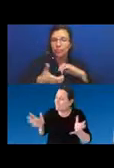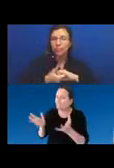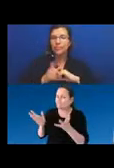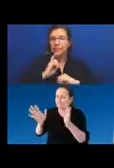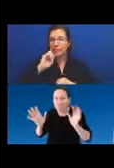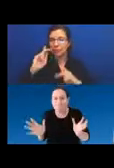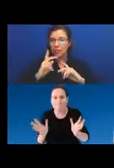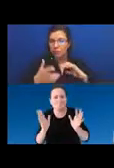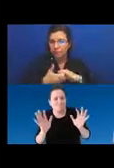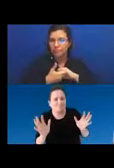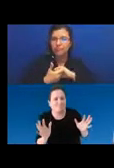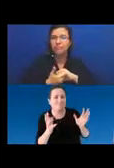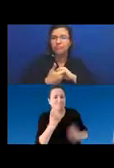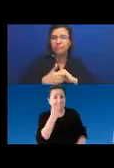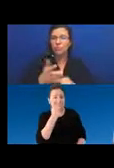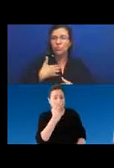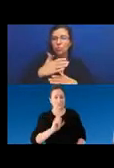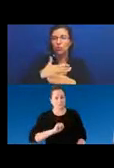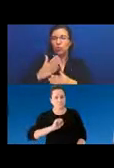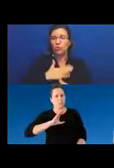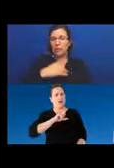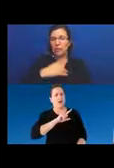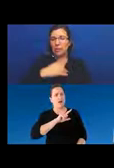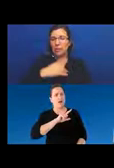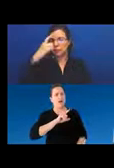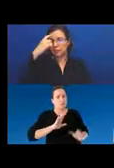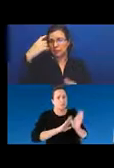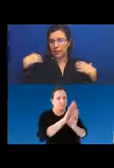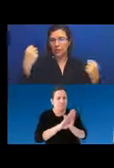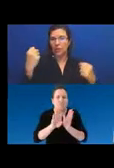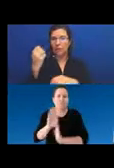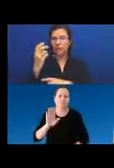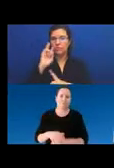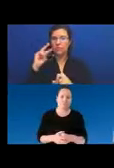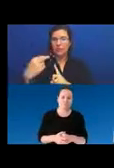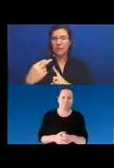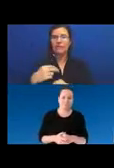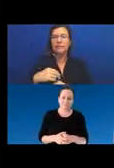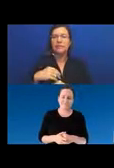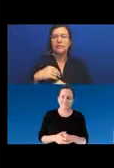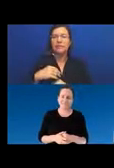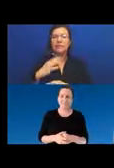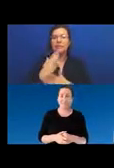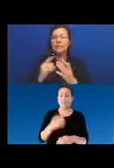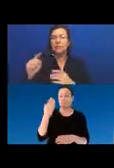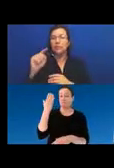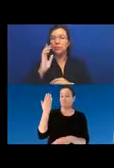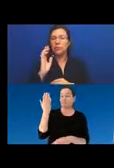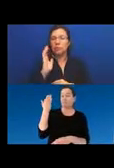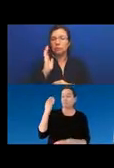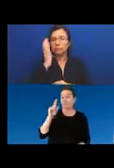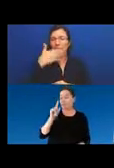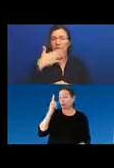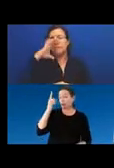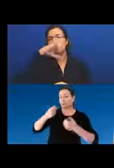So I'm gonna share my mental health perspective with you. Some of you missed the first